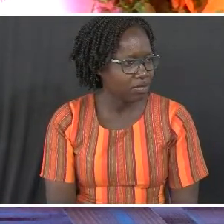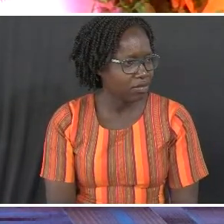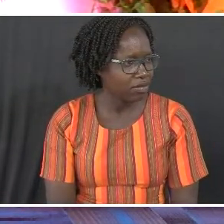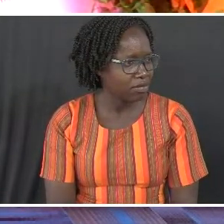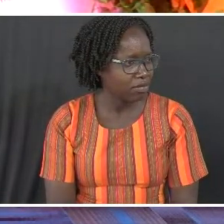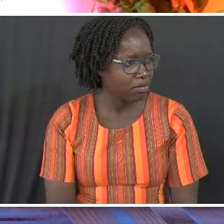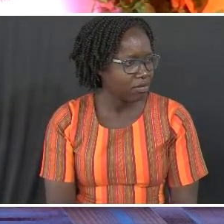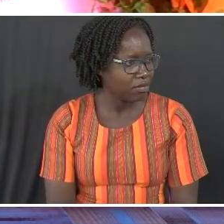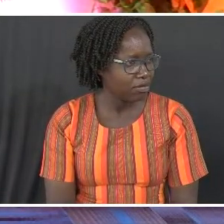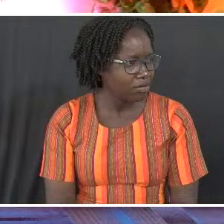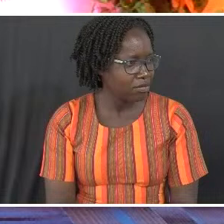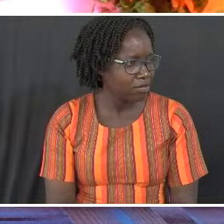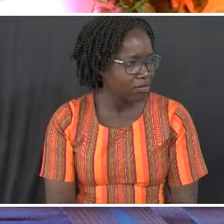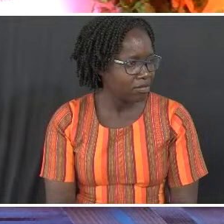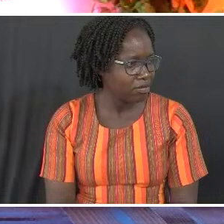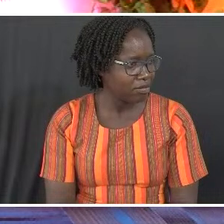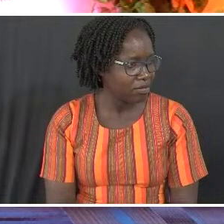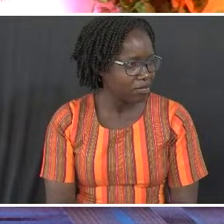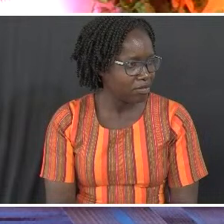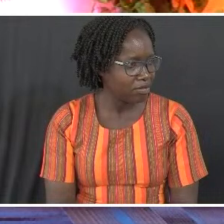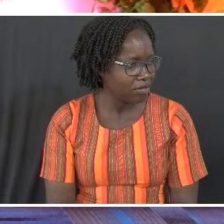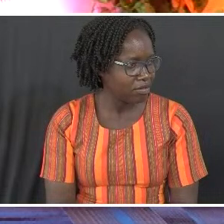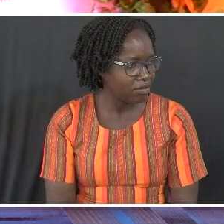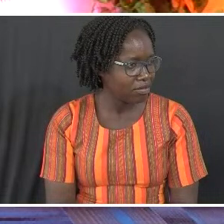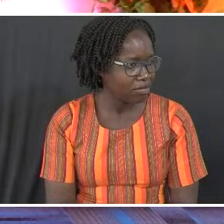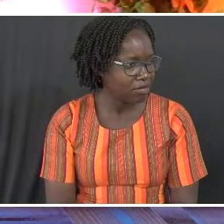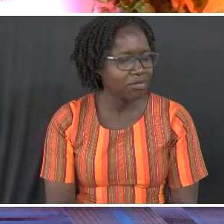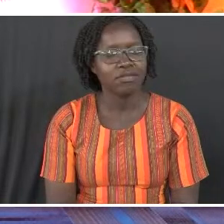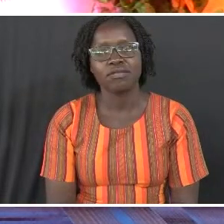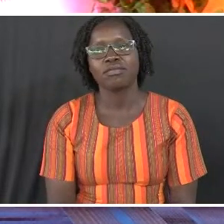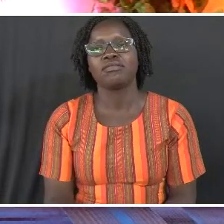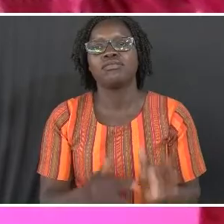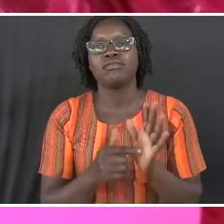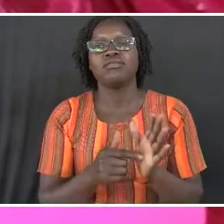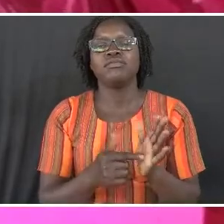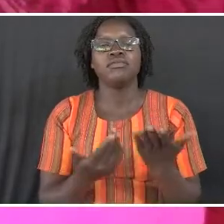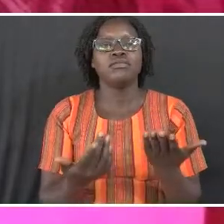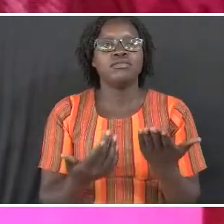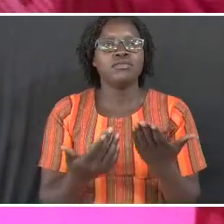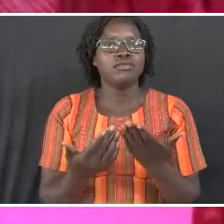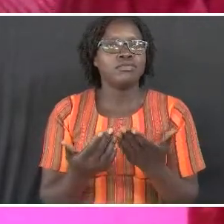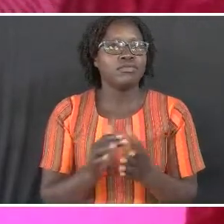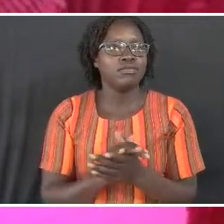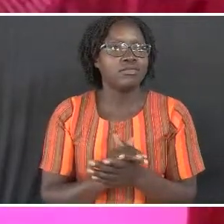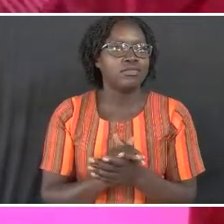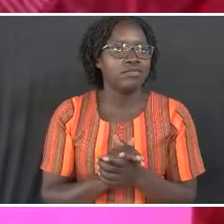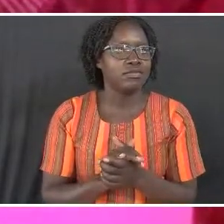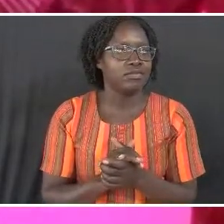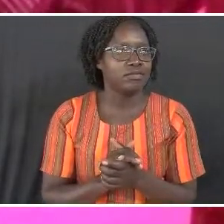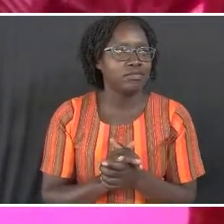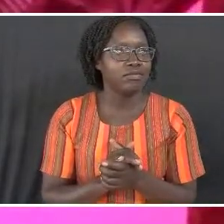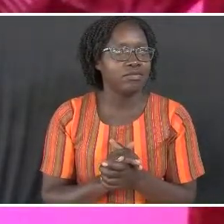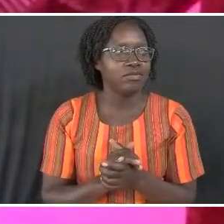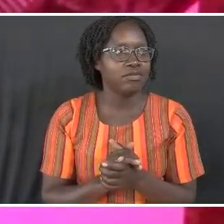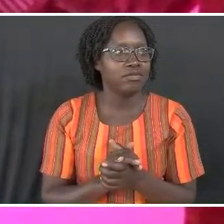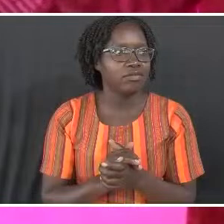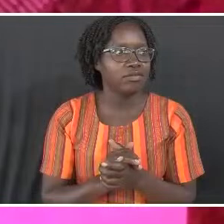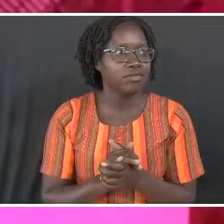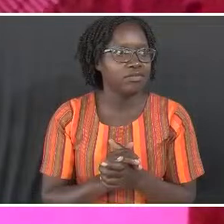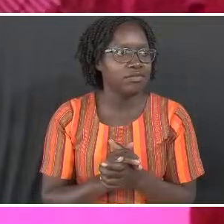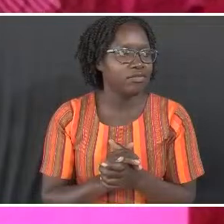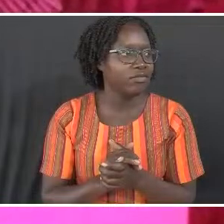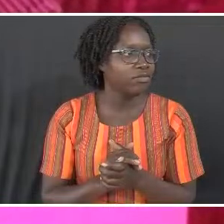Yeah, so again, I had shown you how to brush on the outer surface. Again, you just brush in a circular